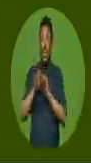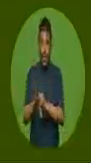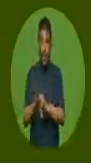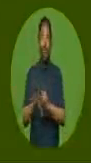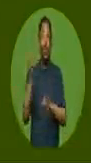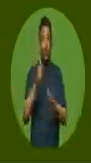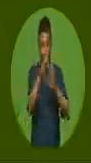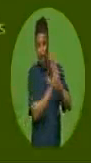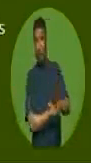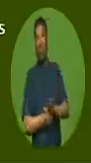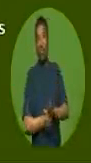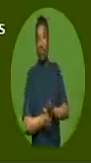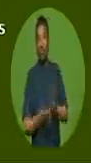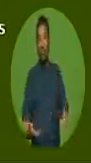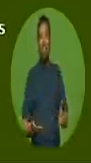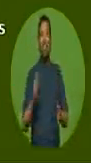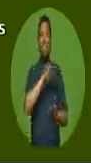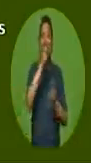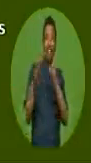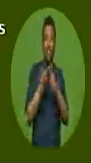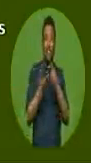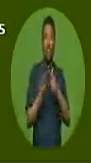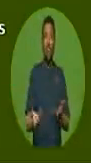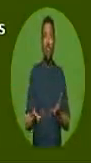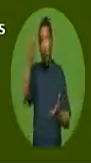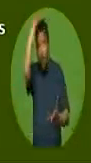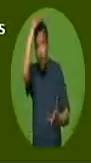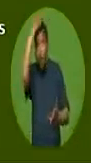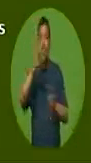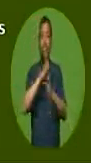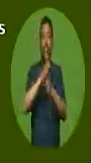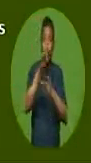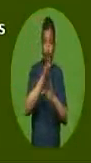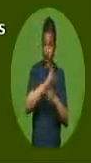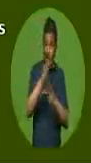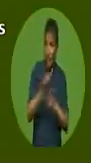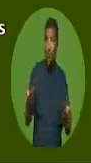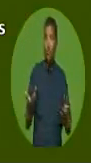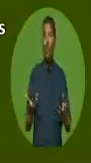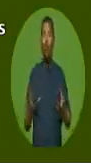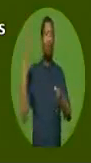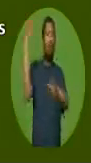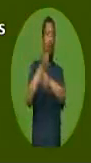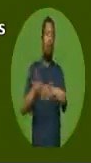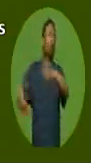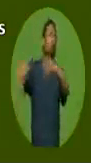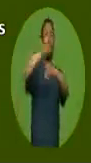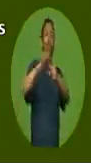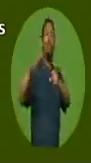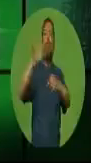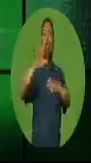was marginalized, and second, government enterprises took the dominant